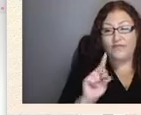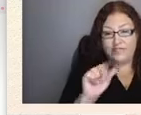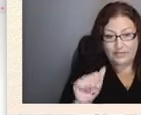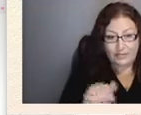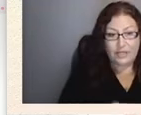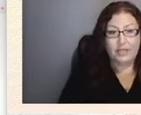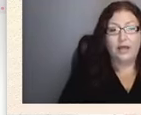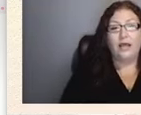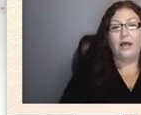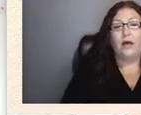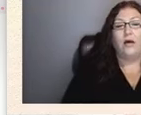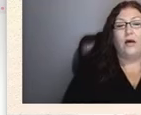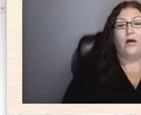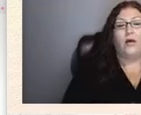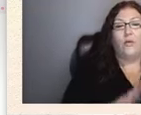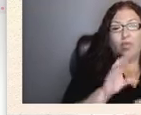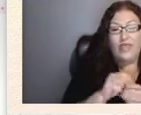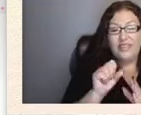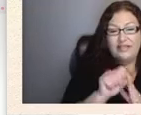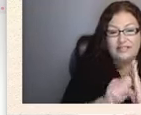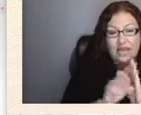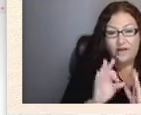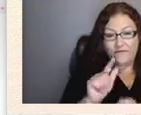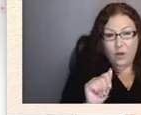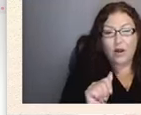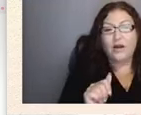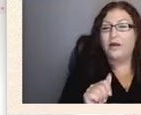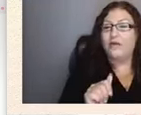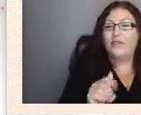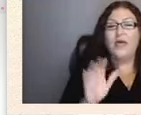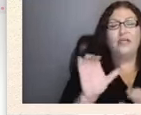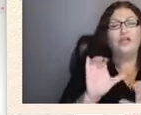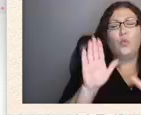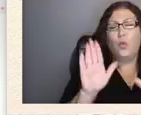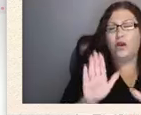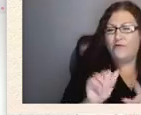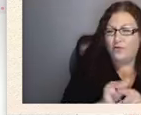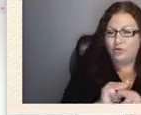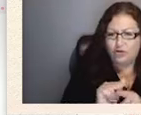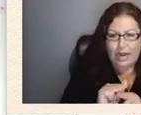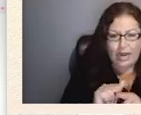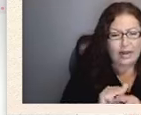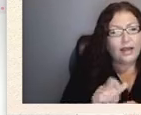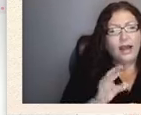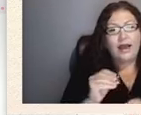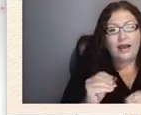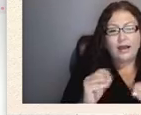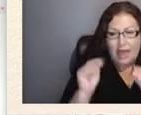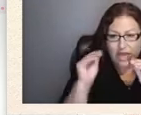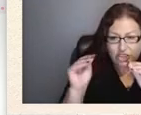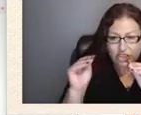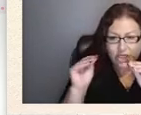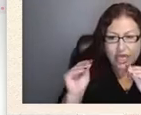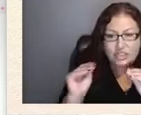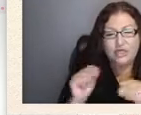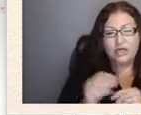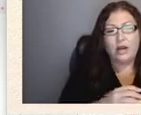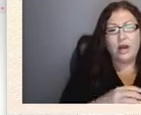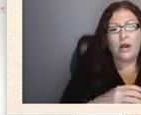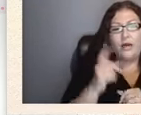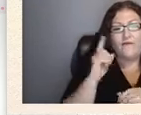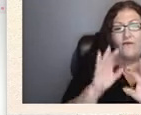chapter within the state of Florida. They do wonderful training and education for families